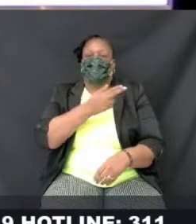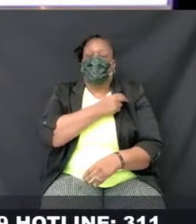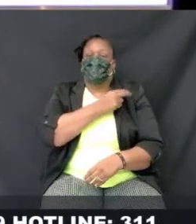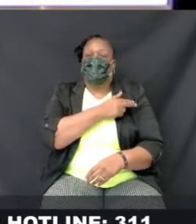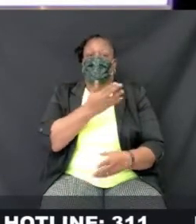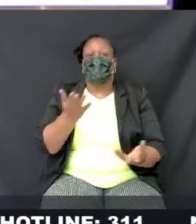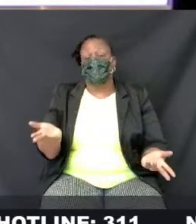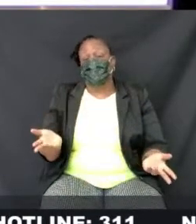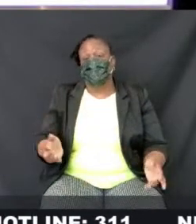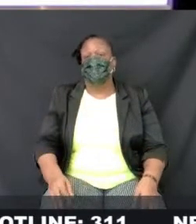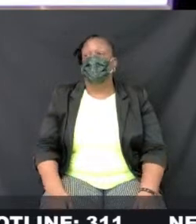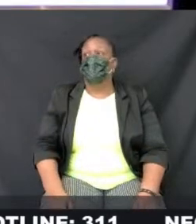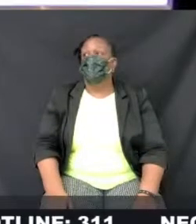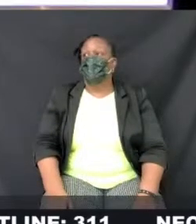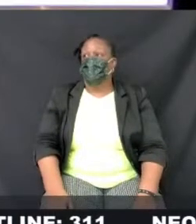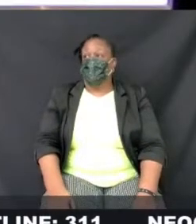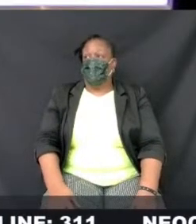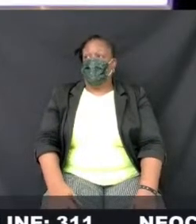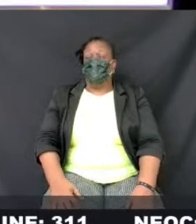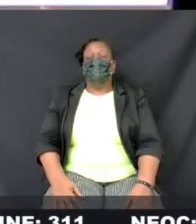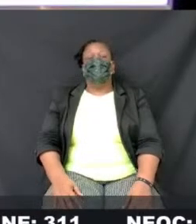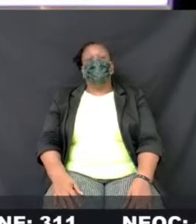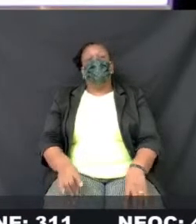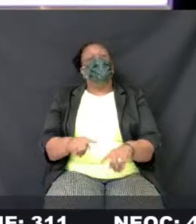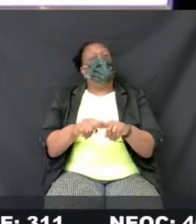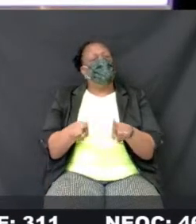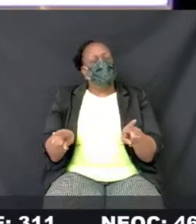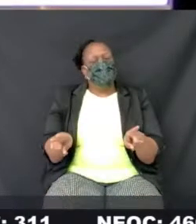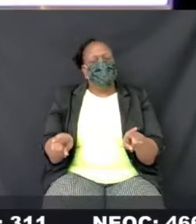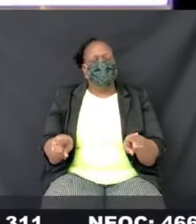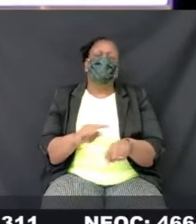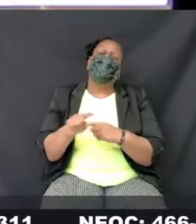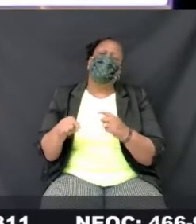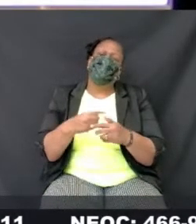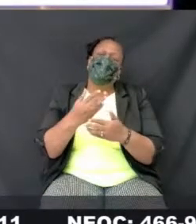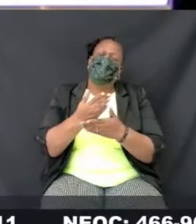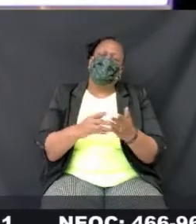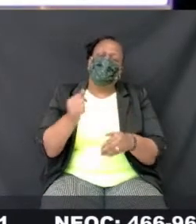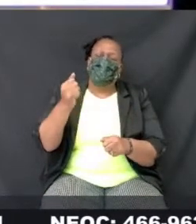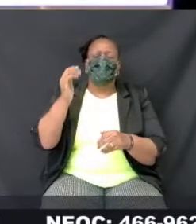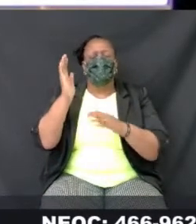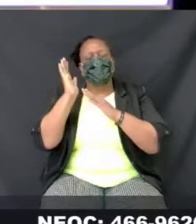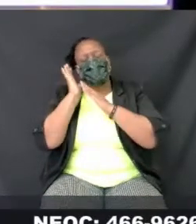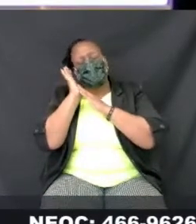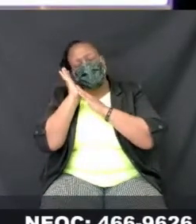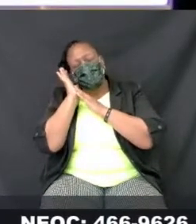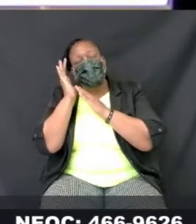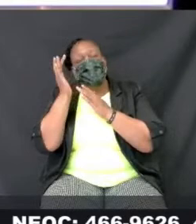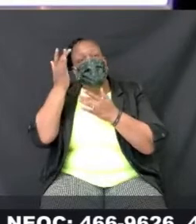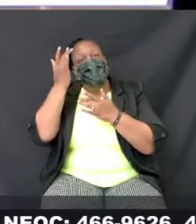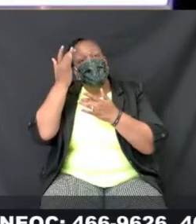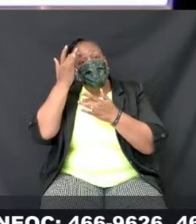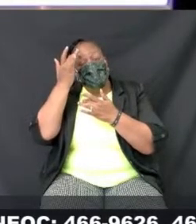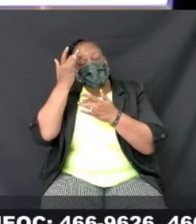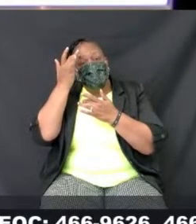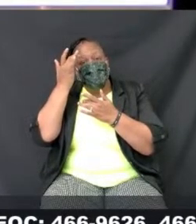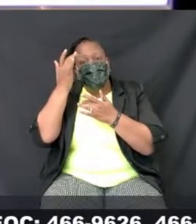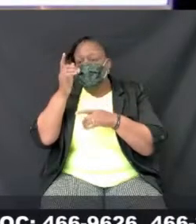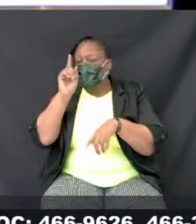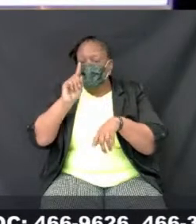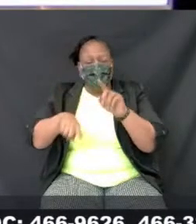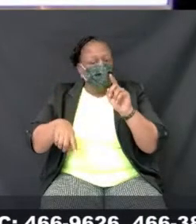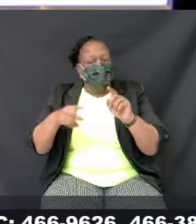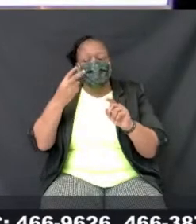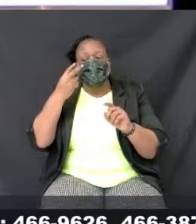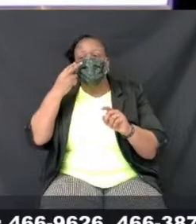price, because when somebody is lying sick in bed and they cannot see their loved ones, if you